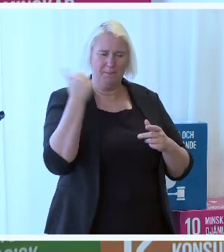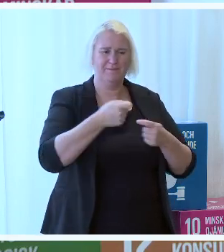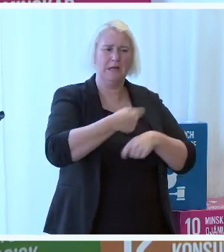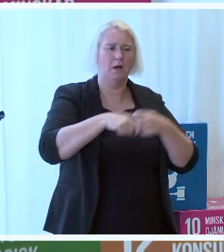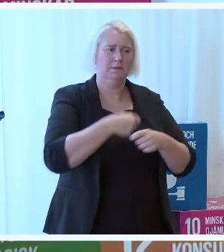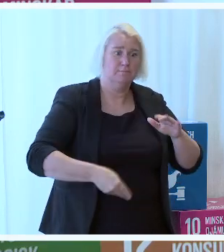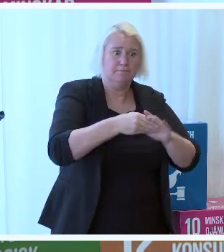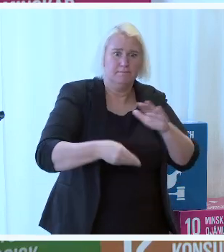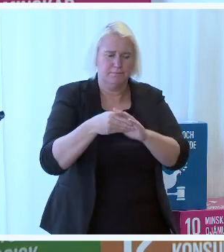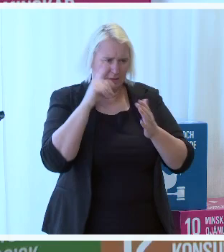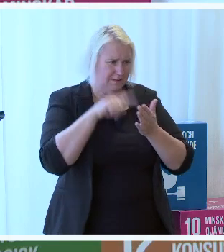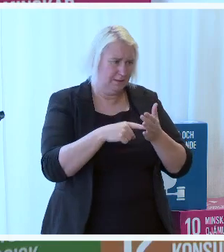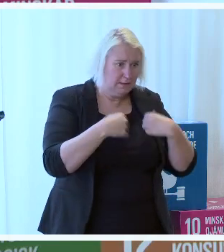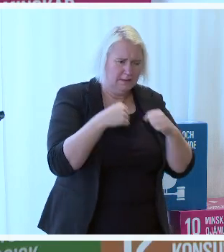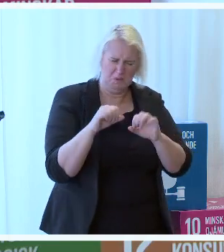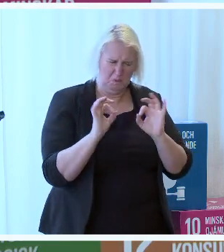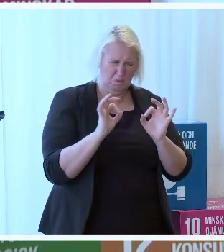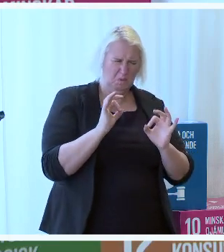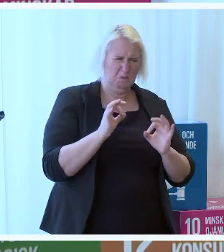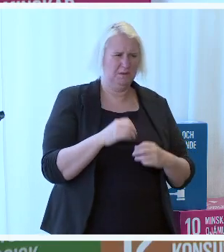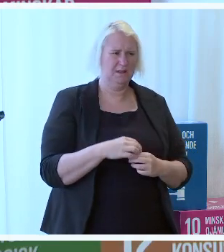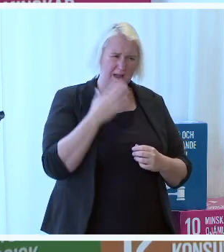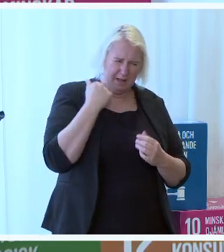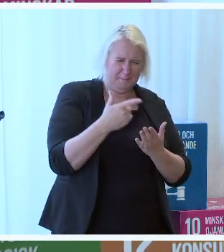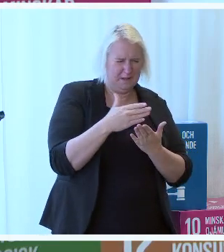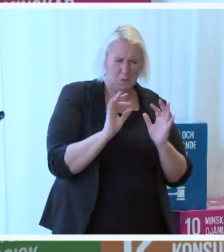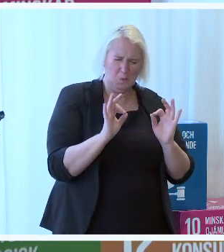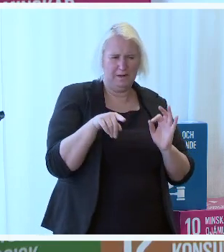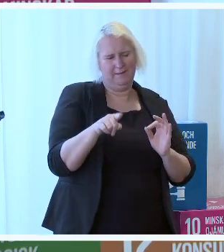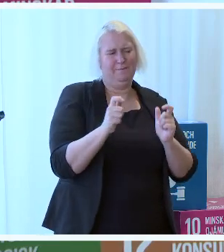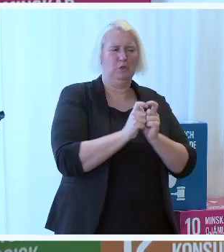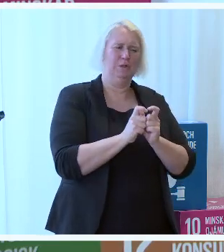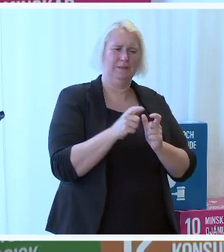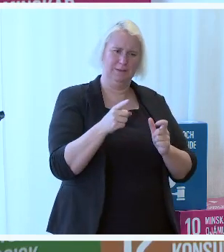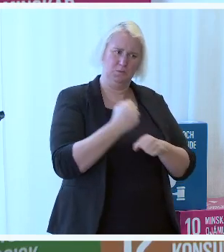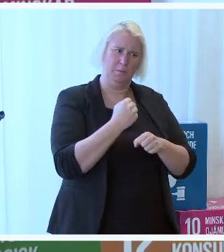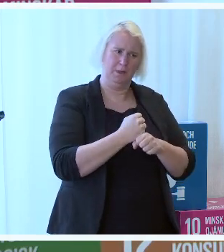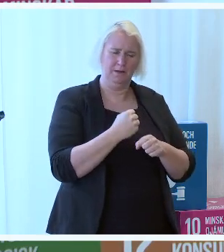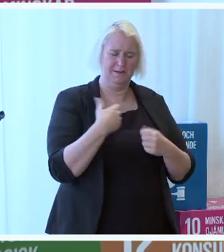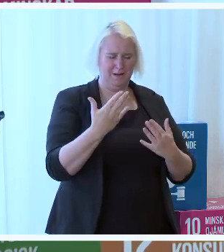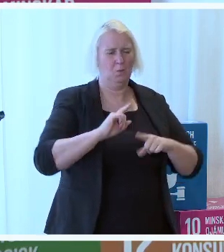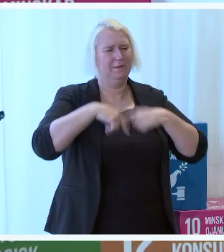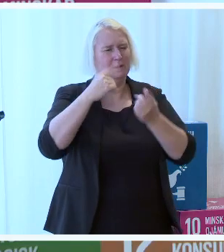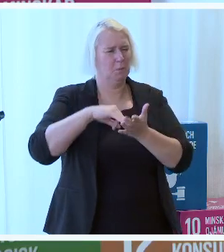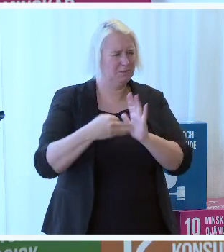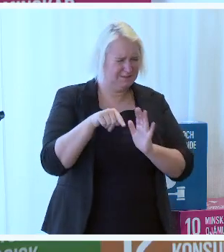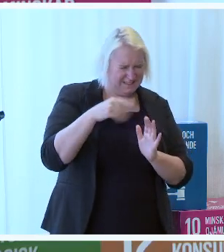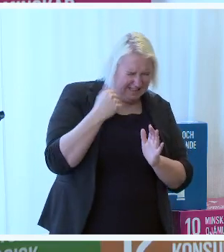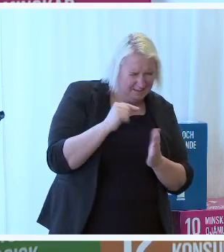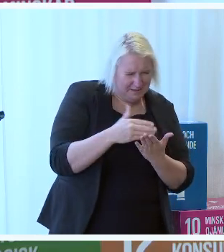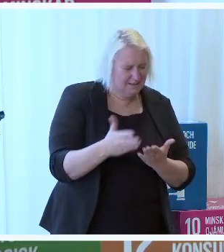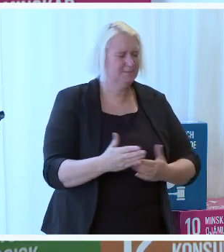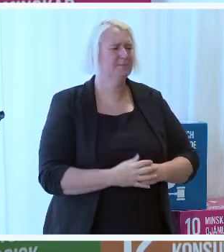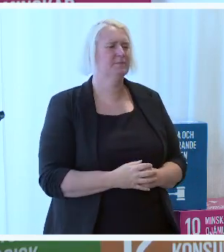needs. But can you tell us about how Islamic Relief work in terms of development projects as well? In terms of